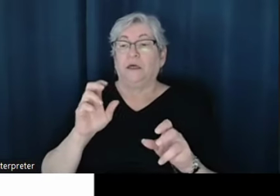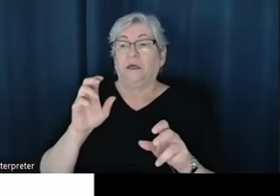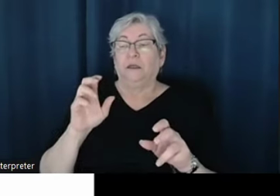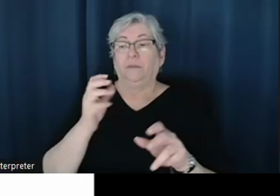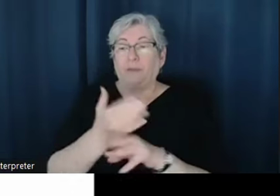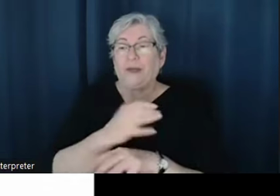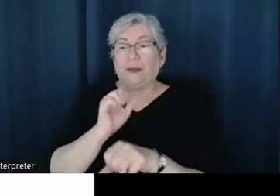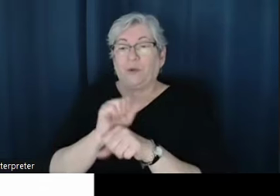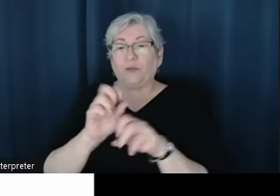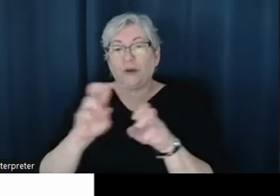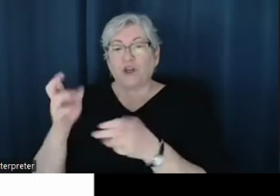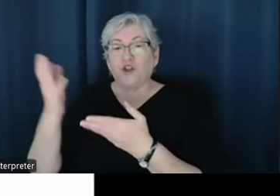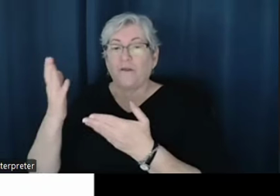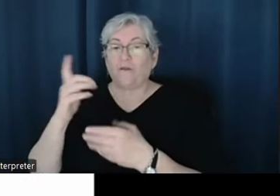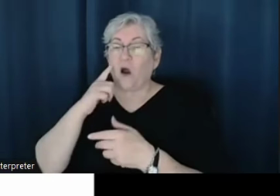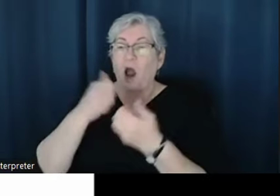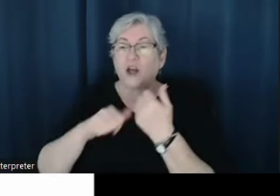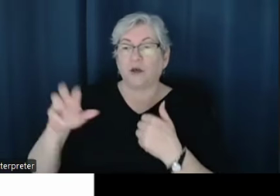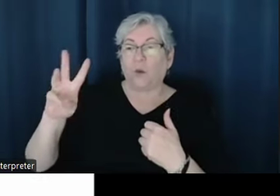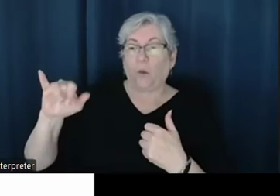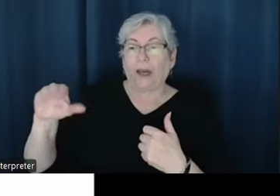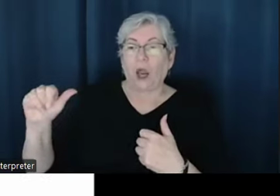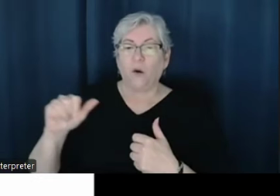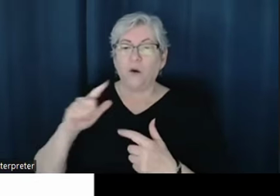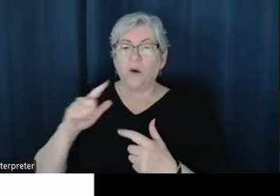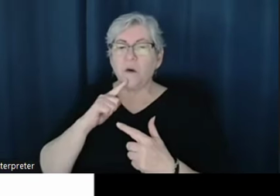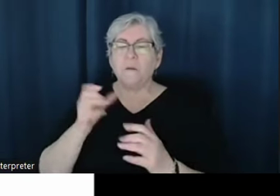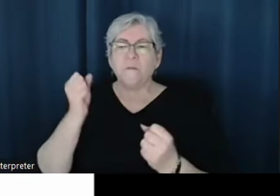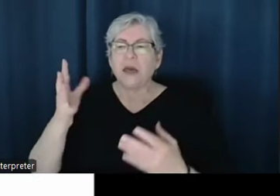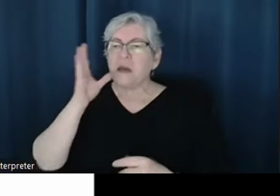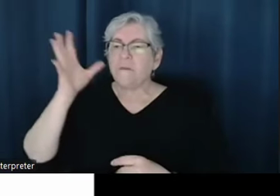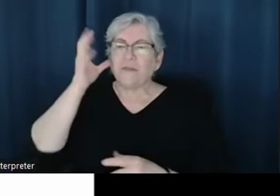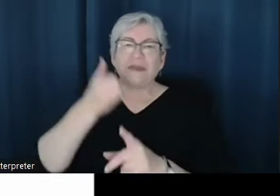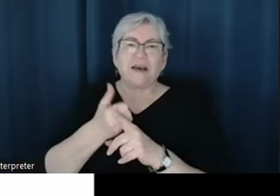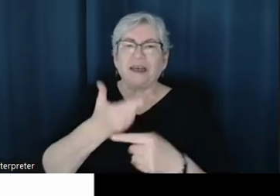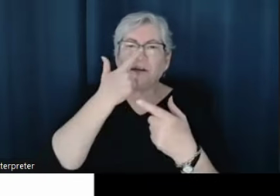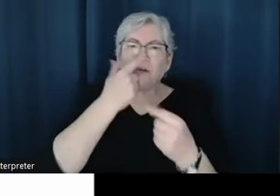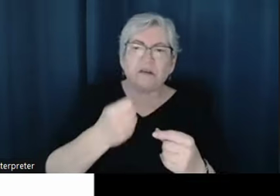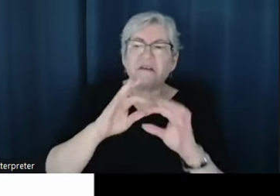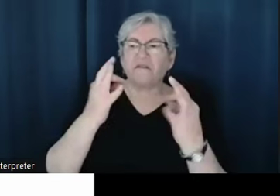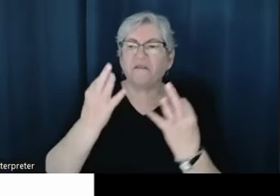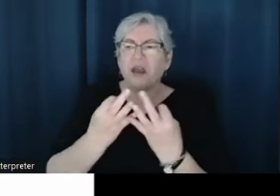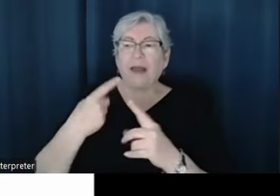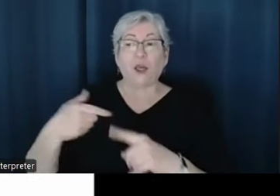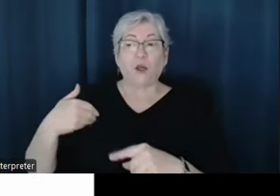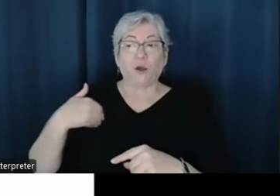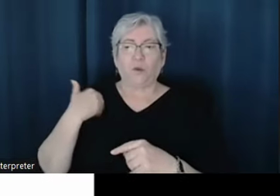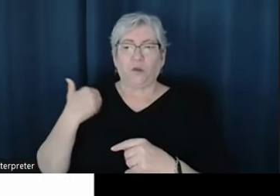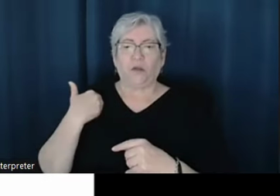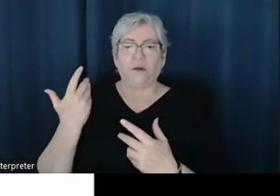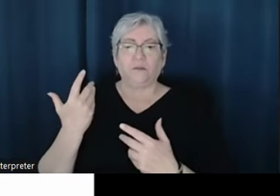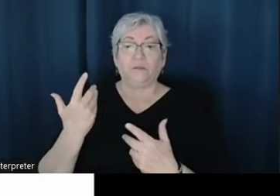has been an ongoing topic of interest for our parent centers, families, and youth as